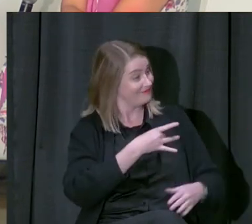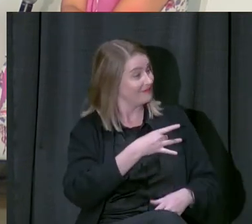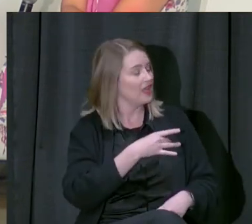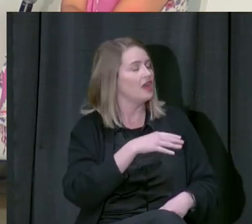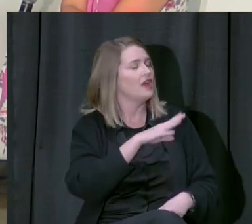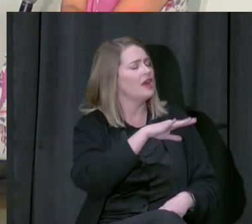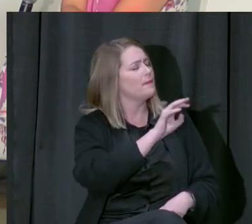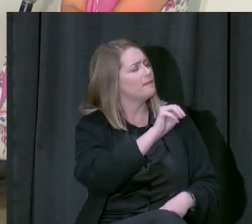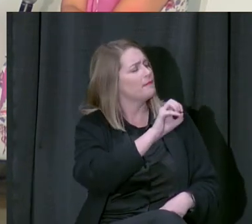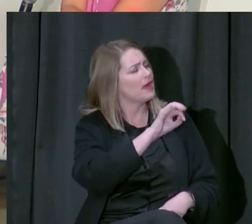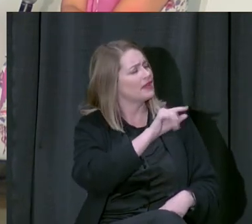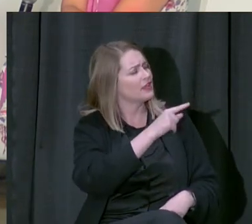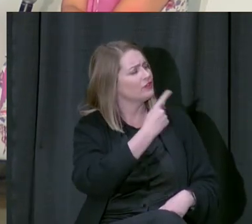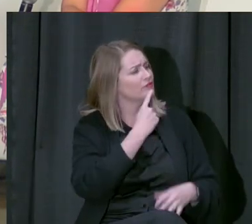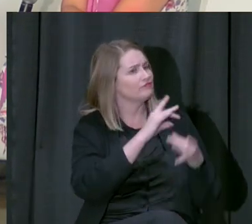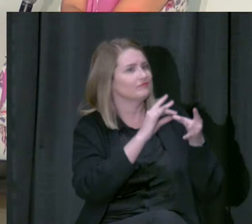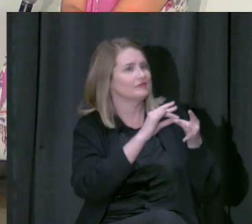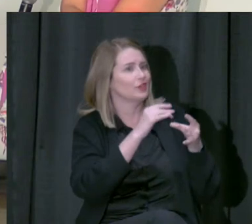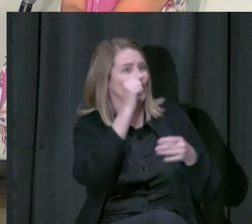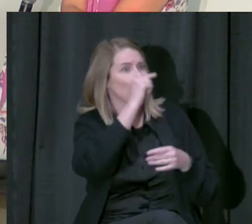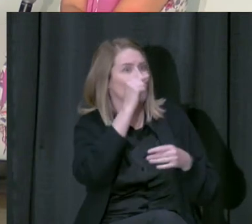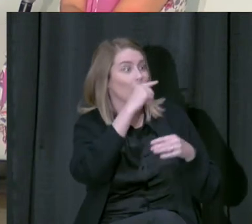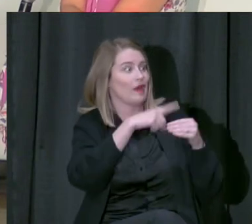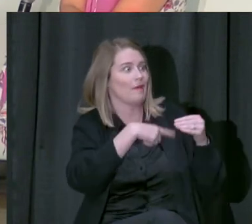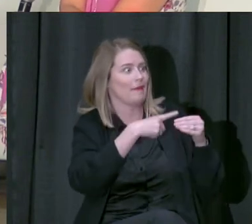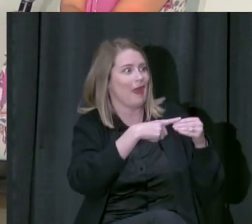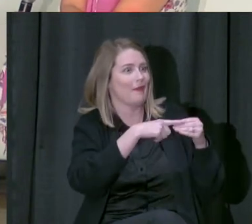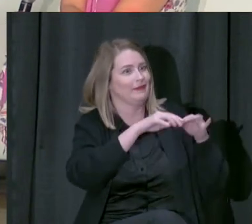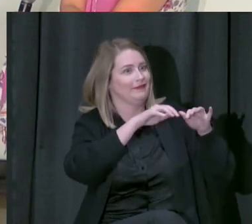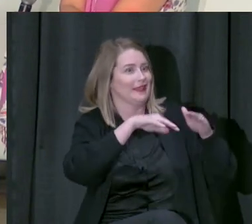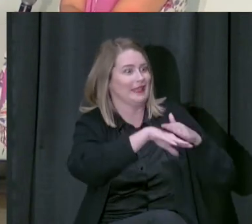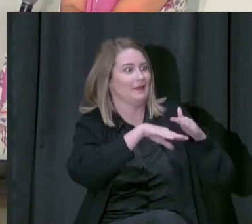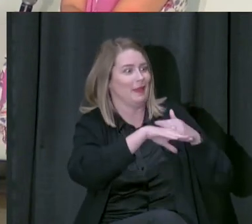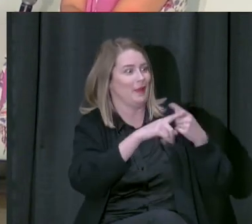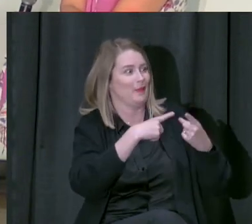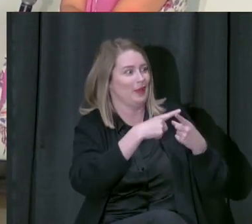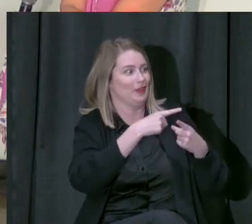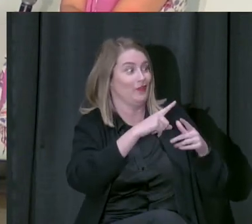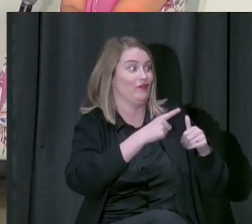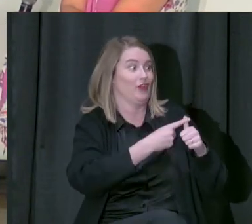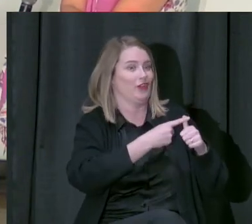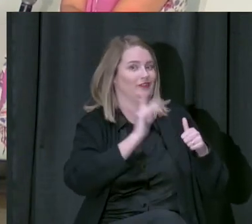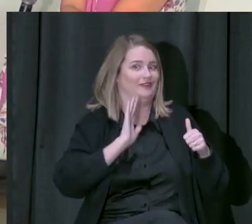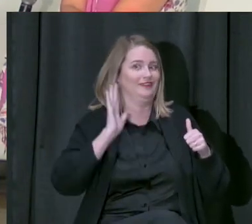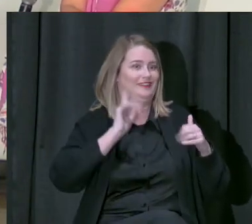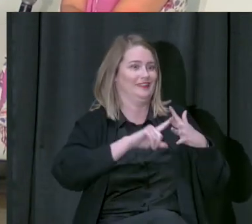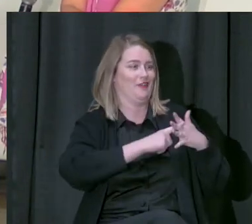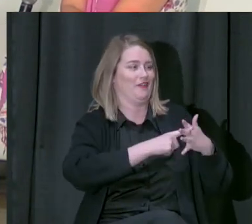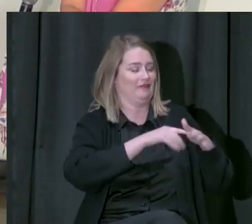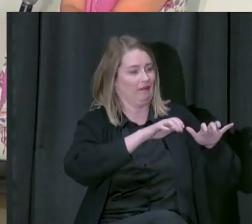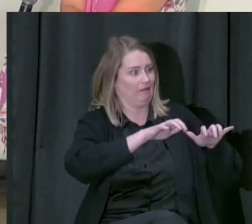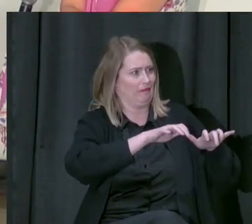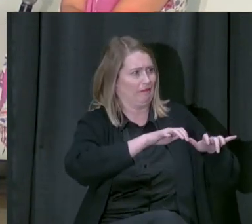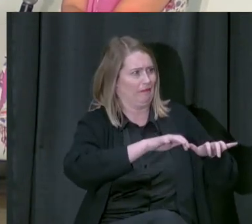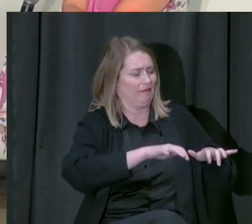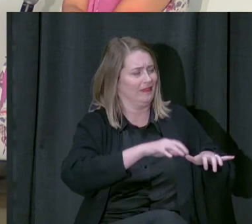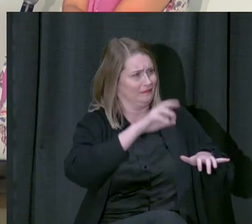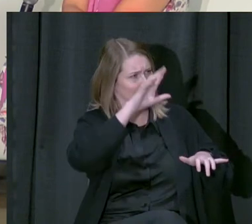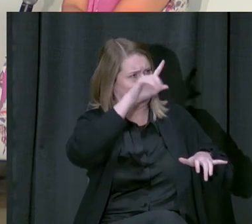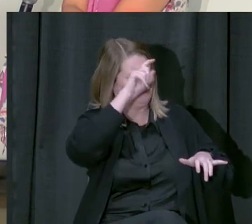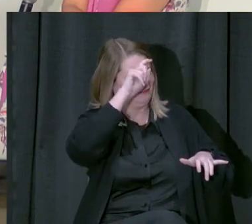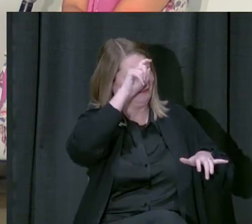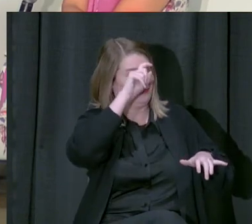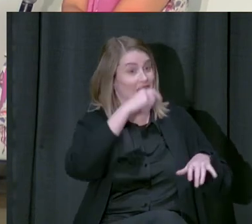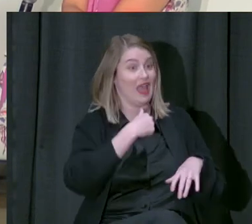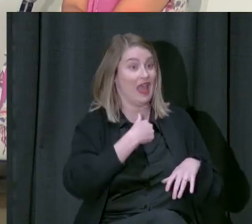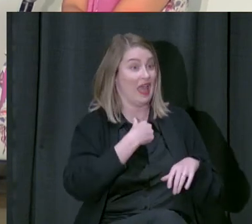of Googling about accessibility when you first started. And my entry into the field was really different.